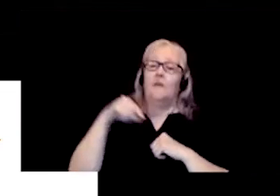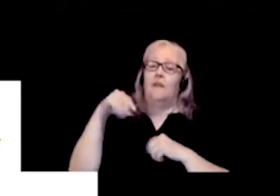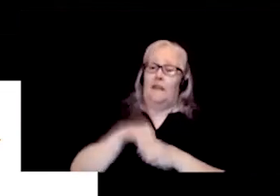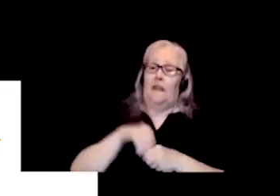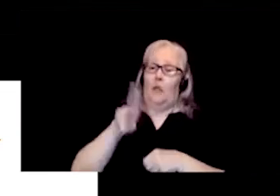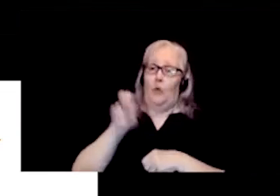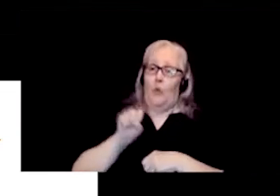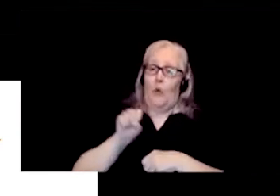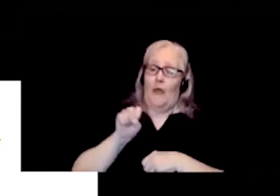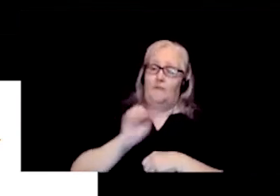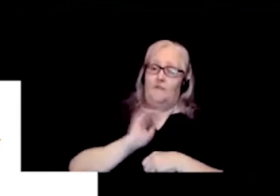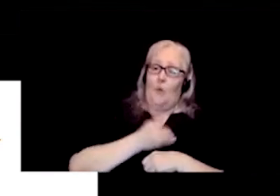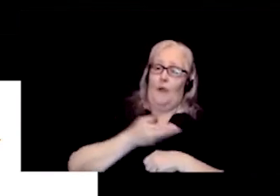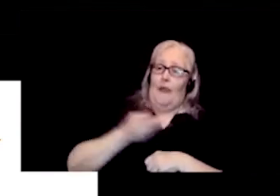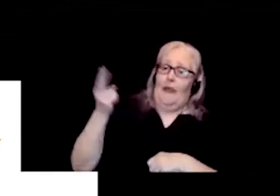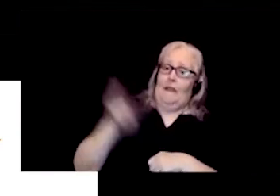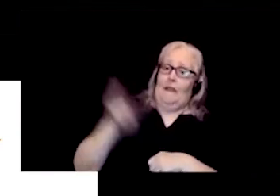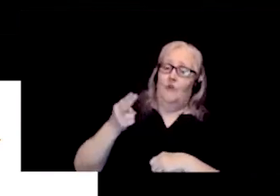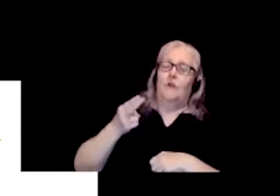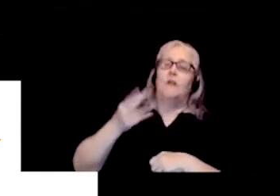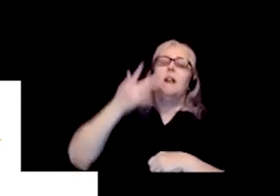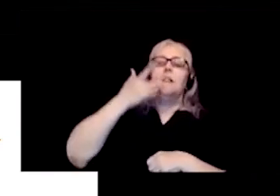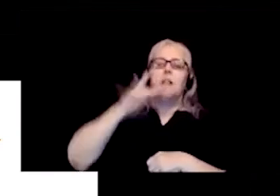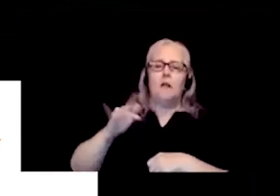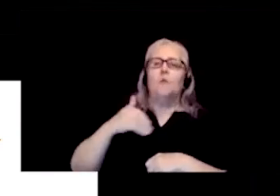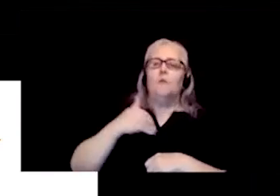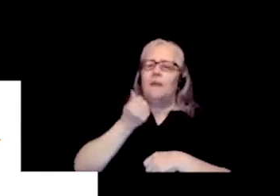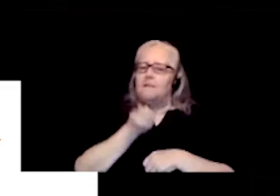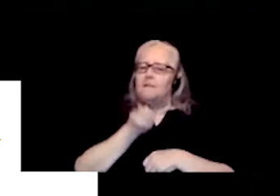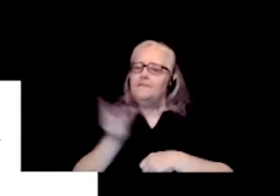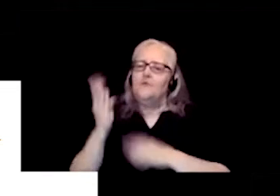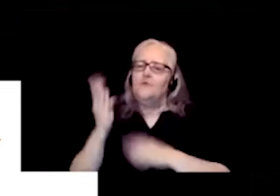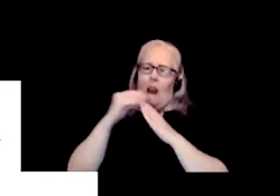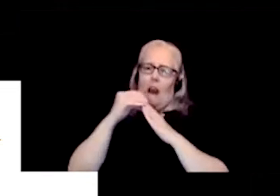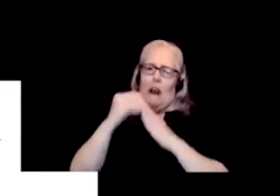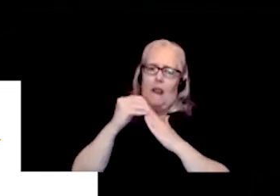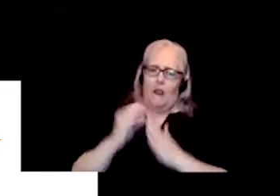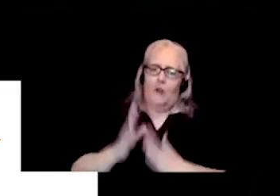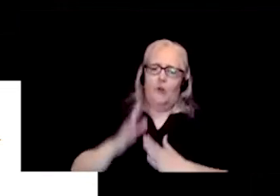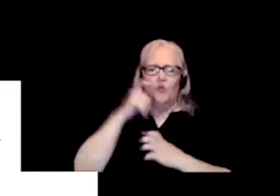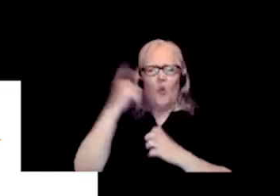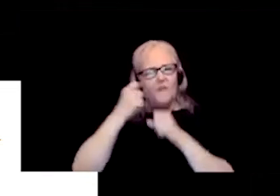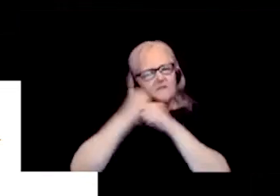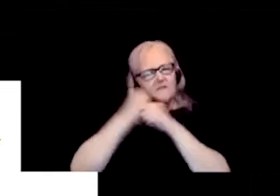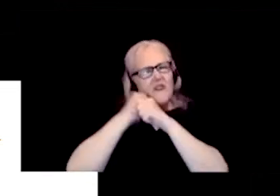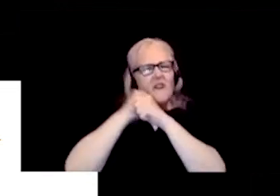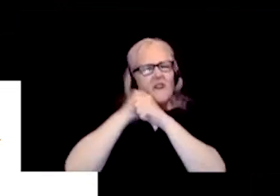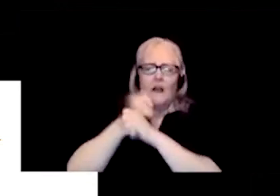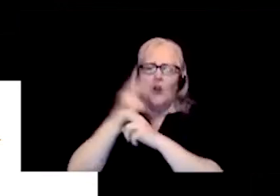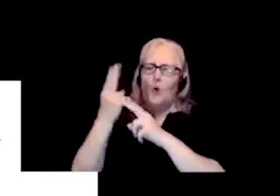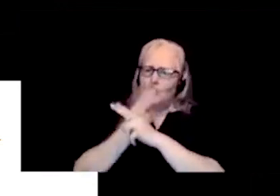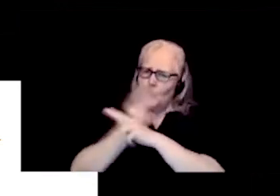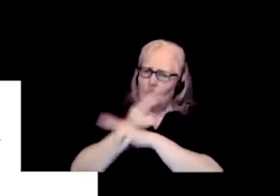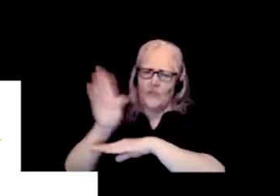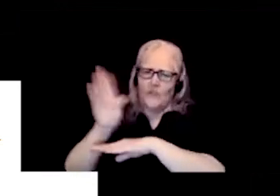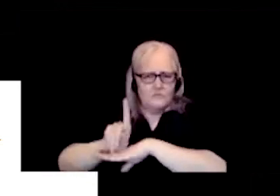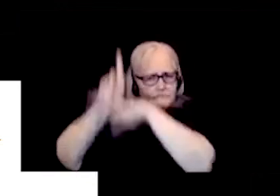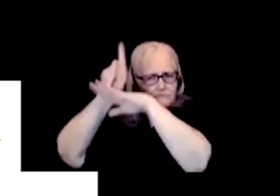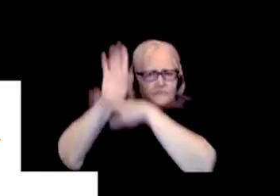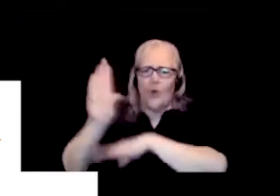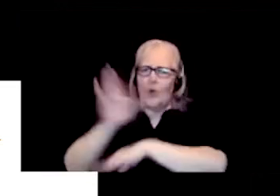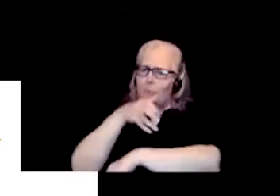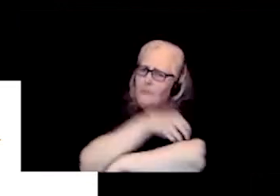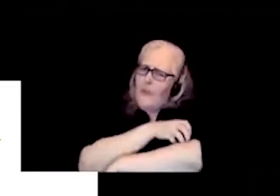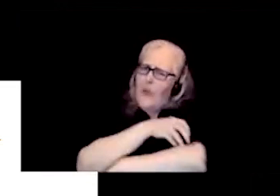there have always been a minority of leaders who have always championed, used their power and privilege, their platforms to champion